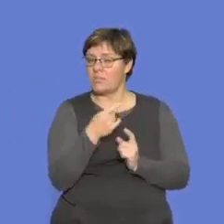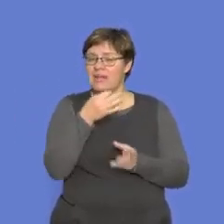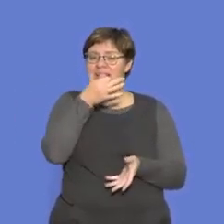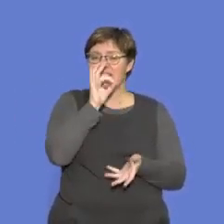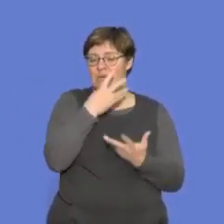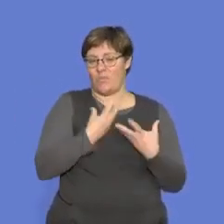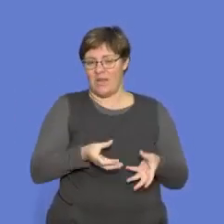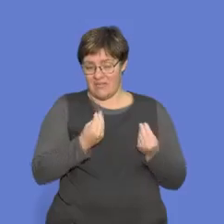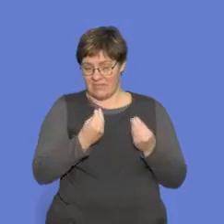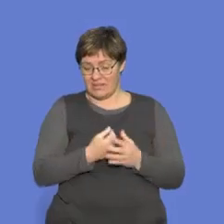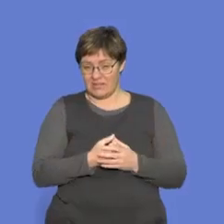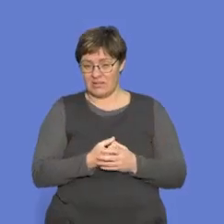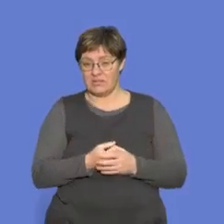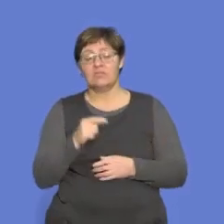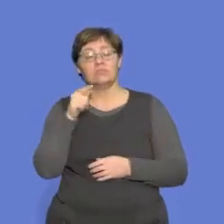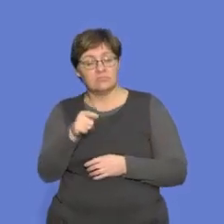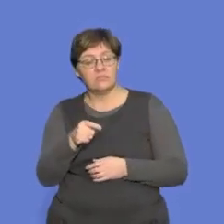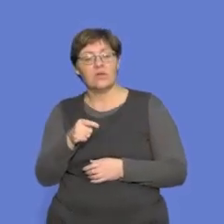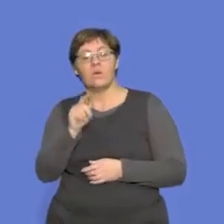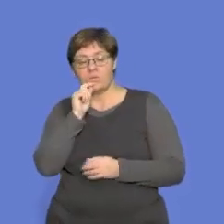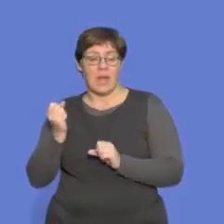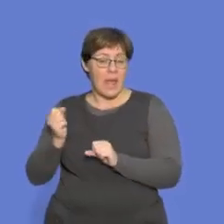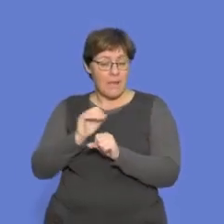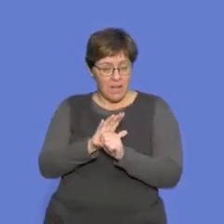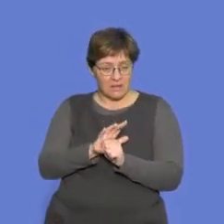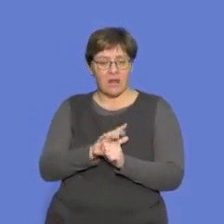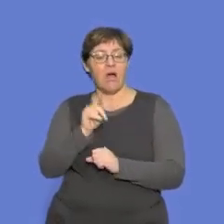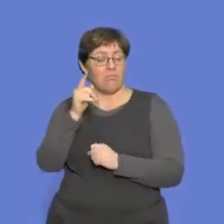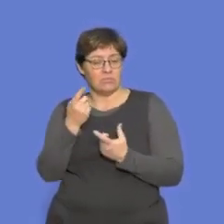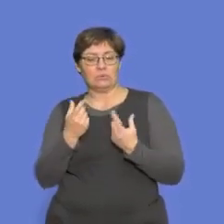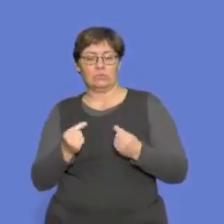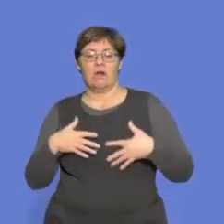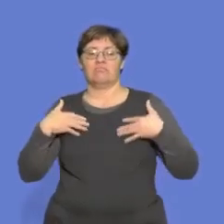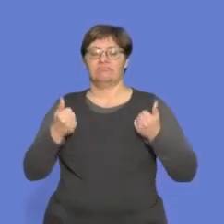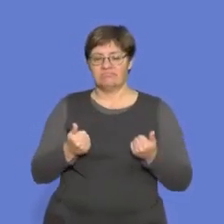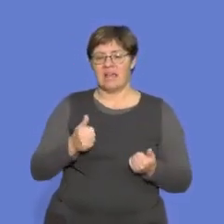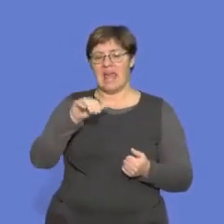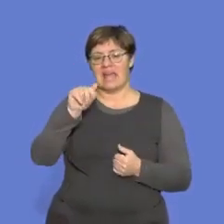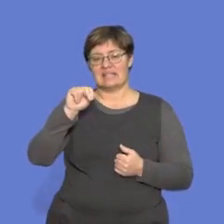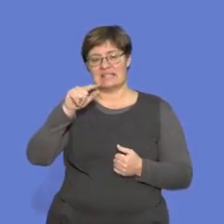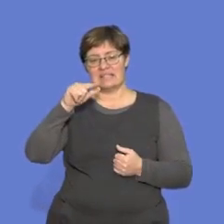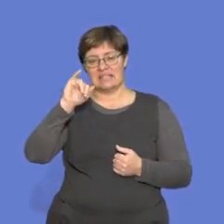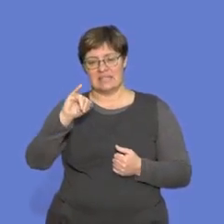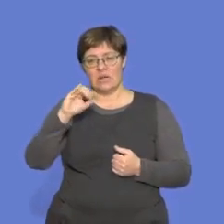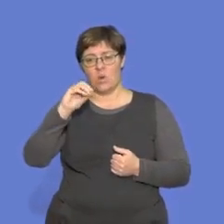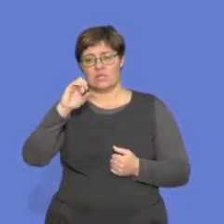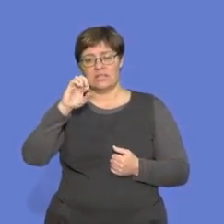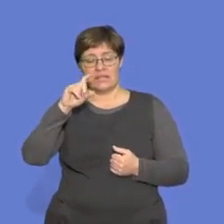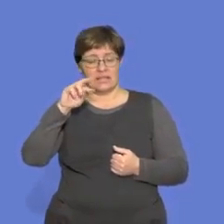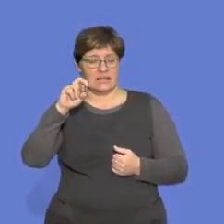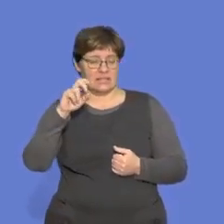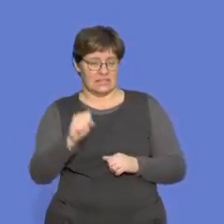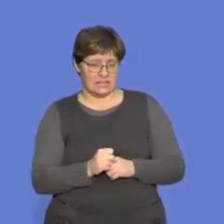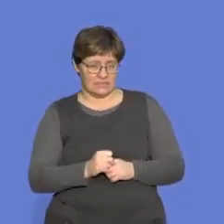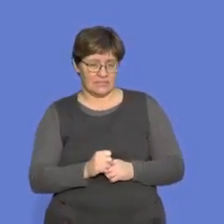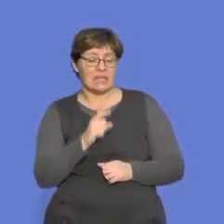that has a huge impact on what it does in terms of antioxidants. Some food and energy sources for people will also be lost,